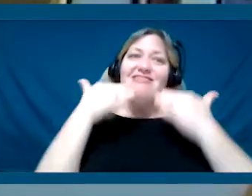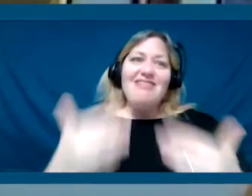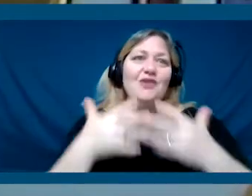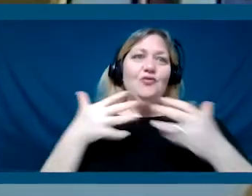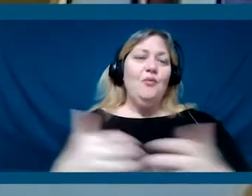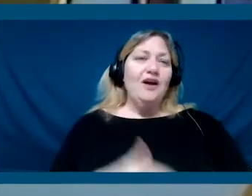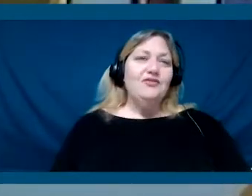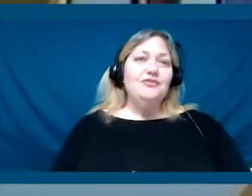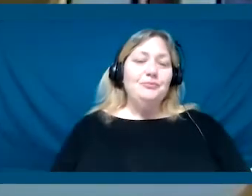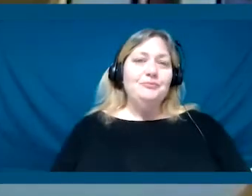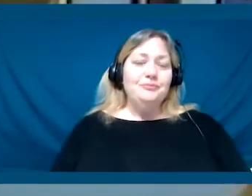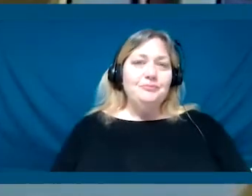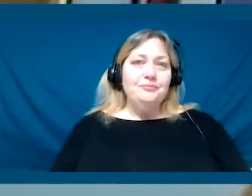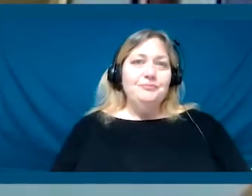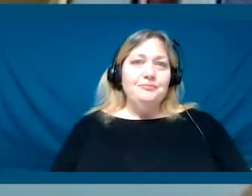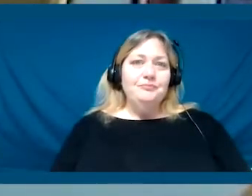much.